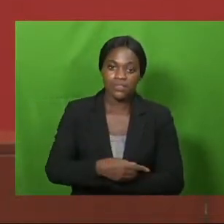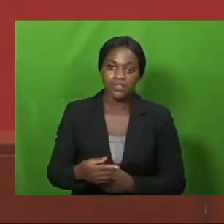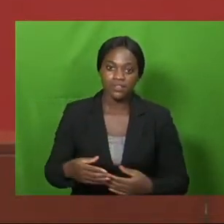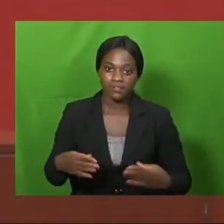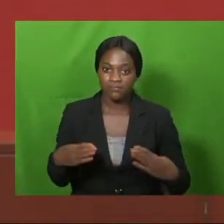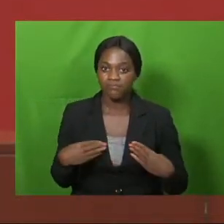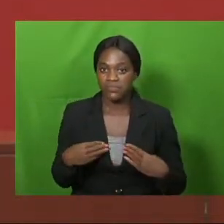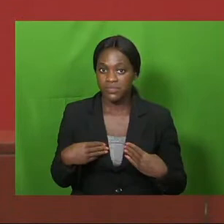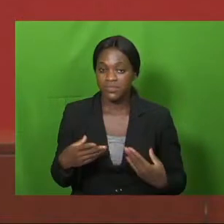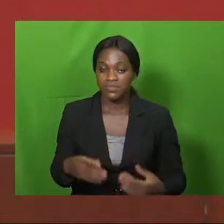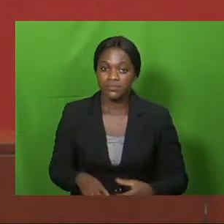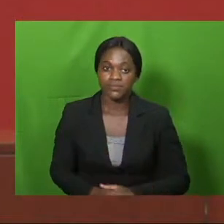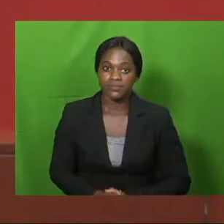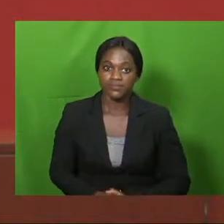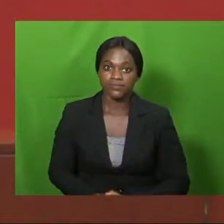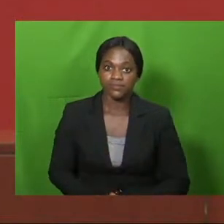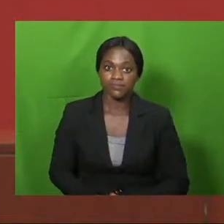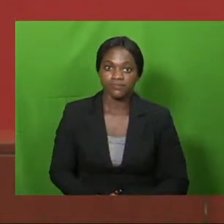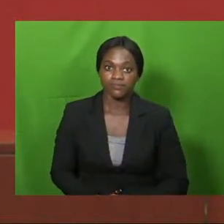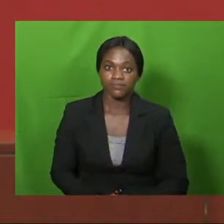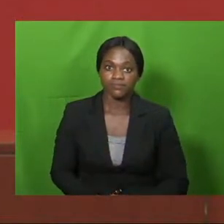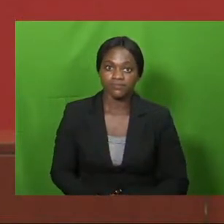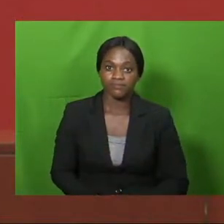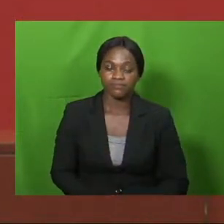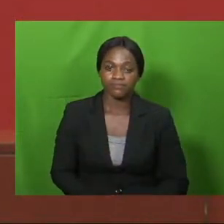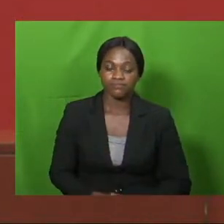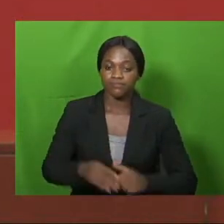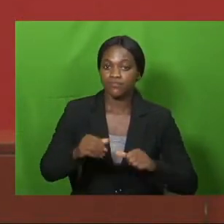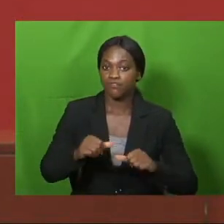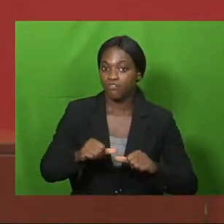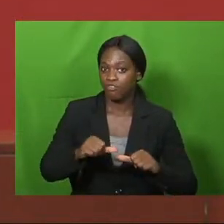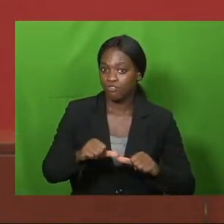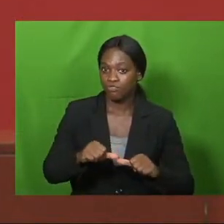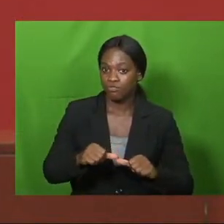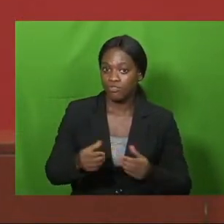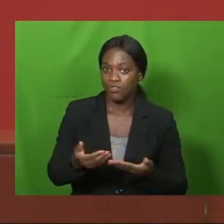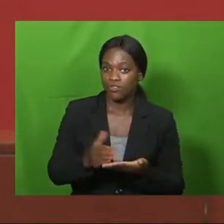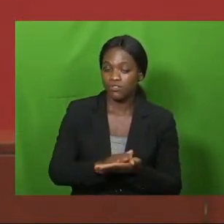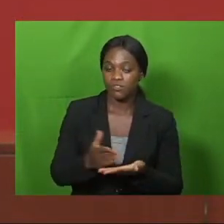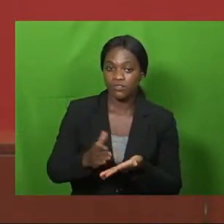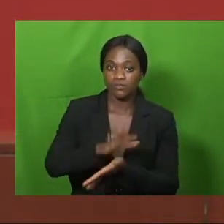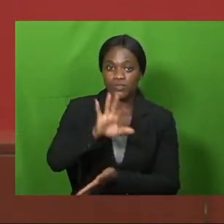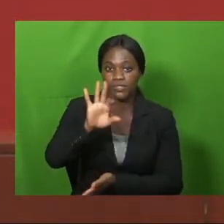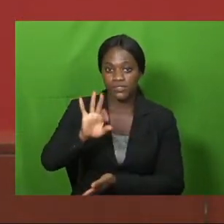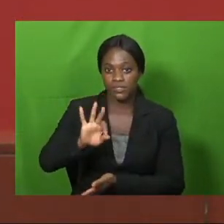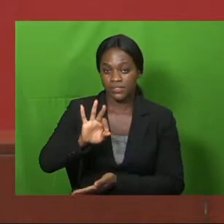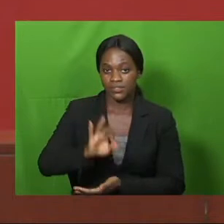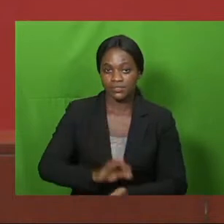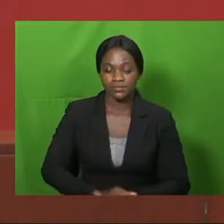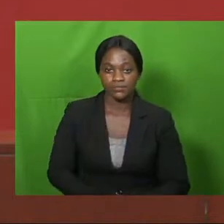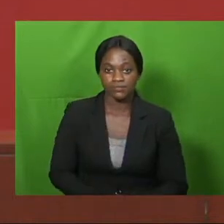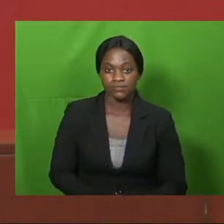corrections. So we move to page 9.